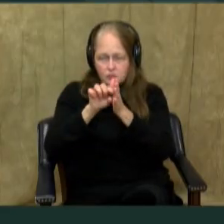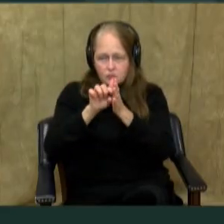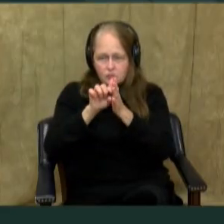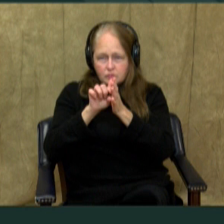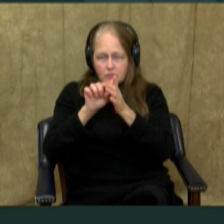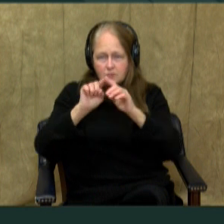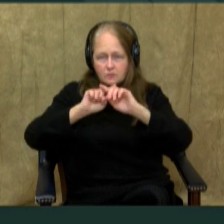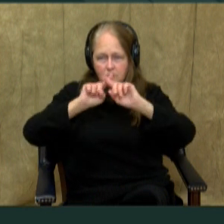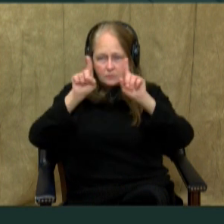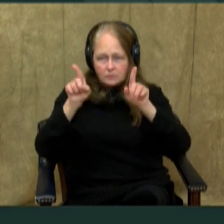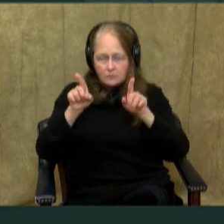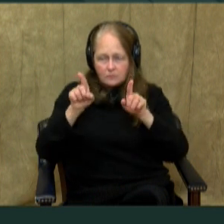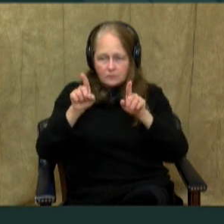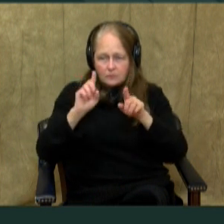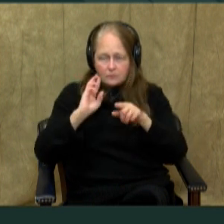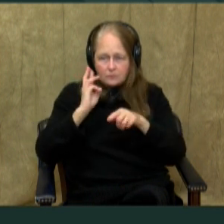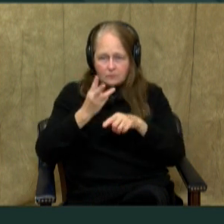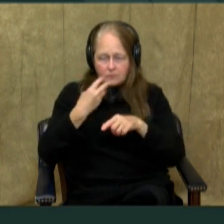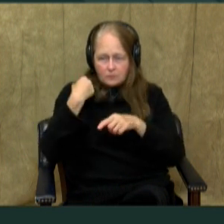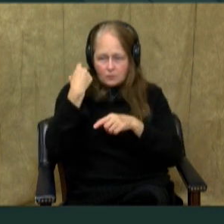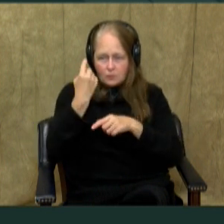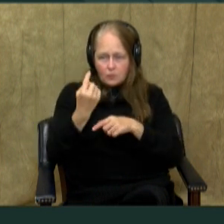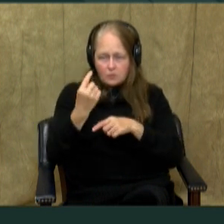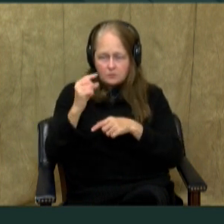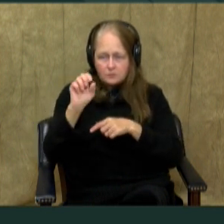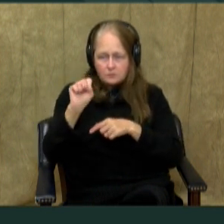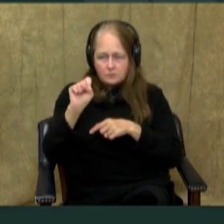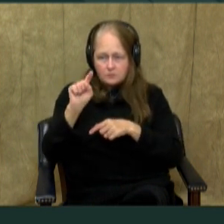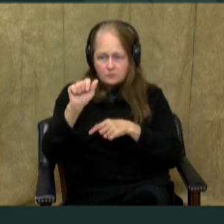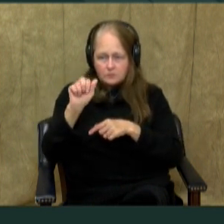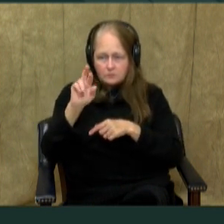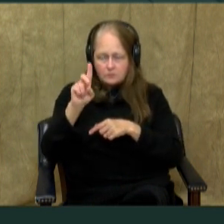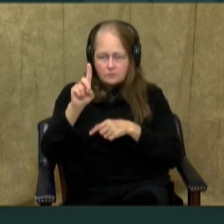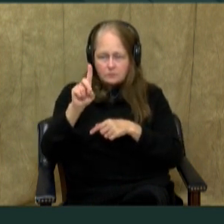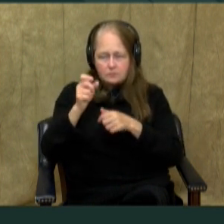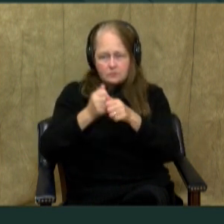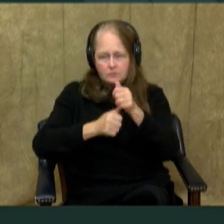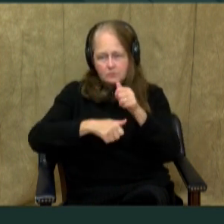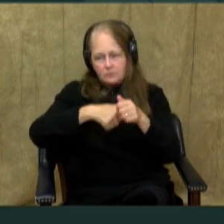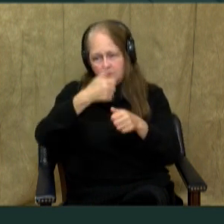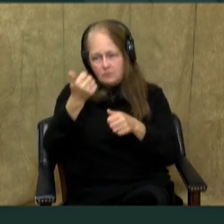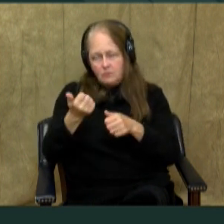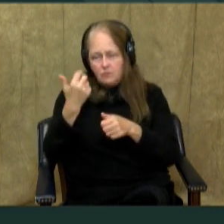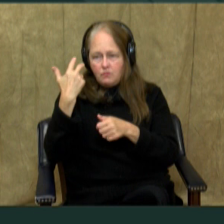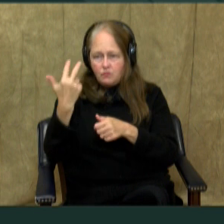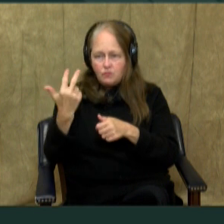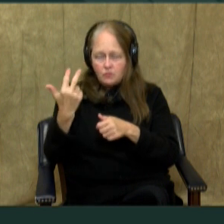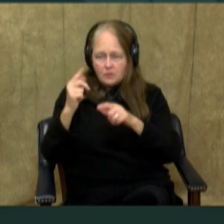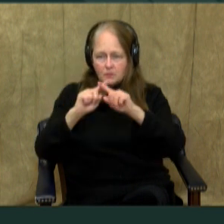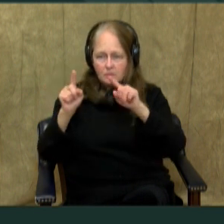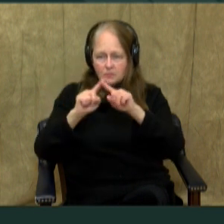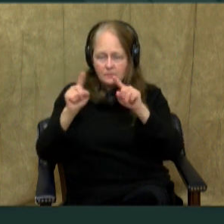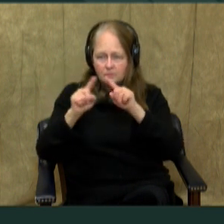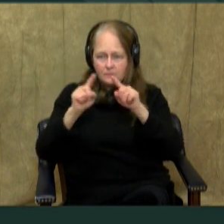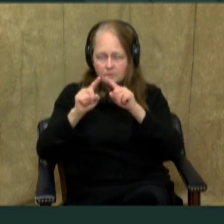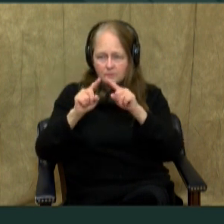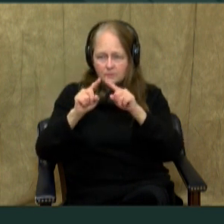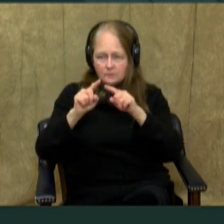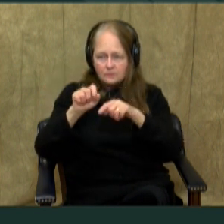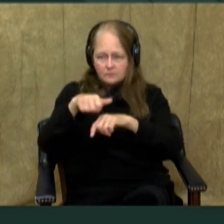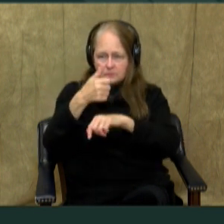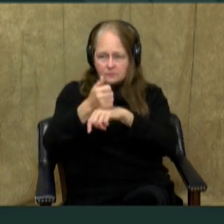this quarter because we only have one standard. Most of your other classes are covering 3 standards this quarter. But